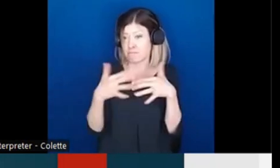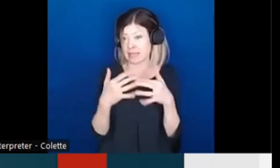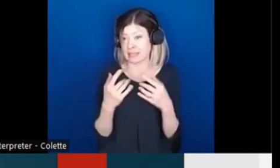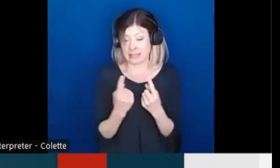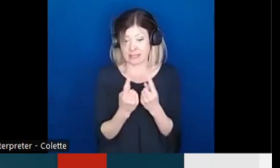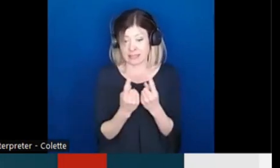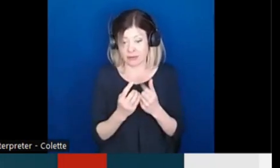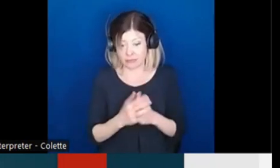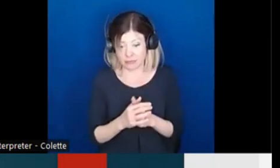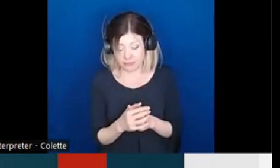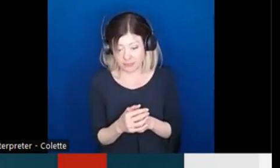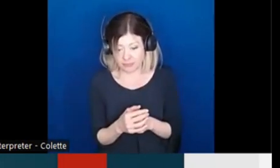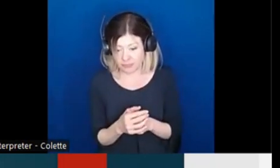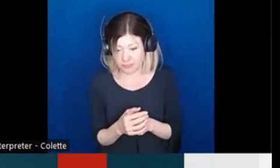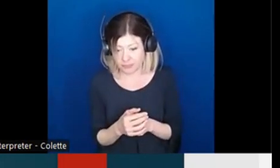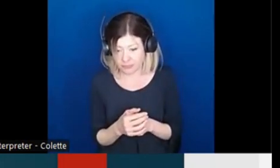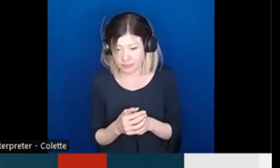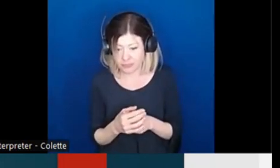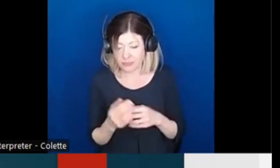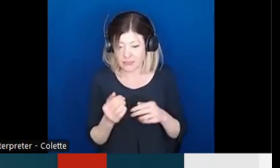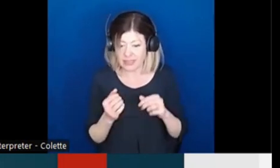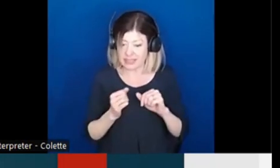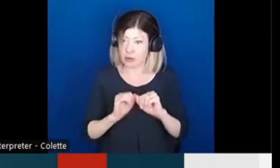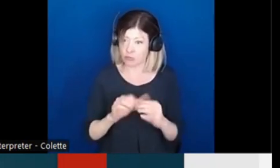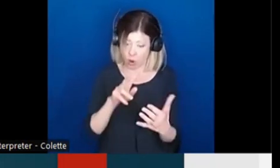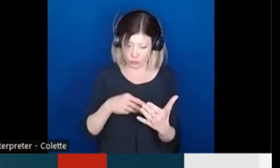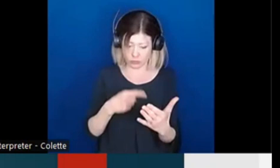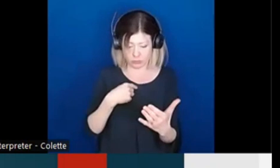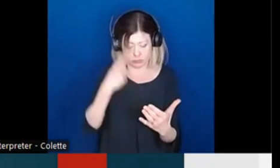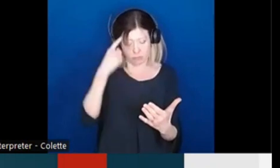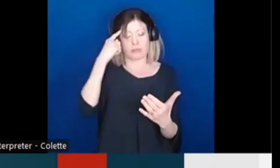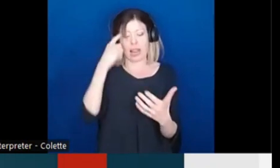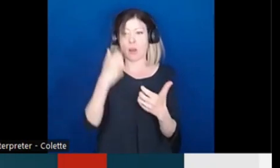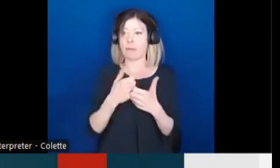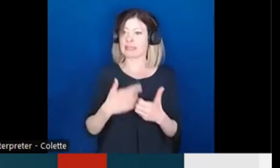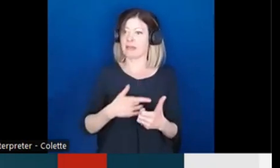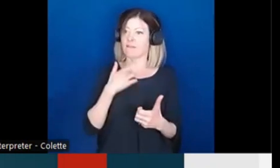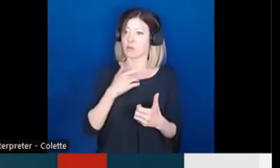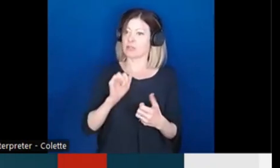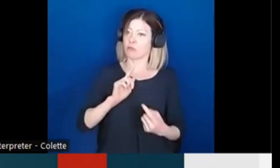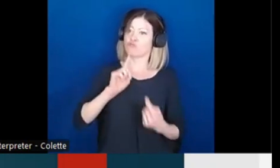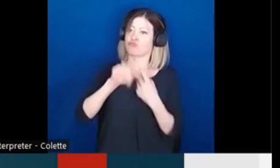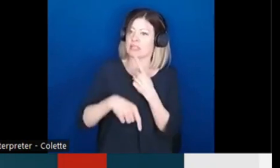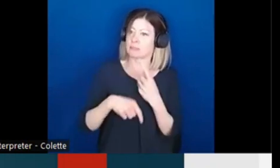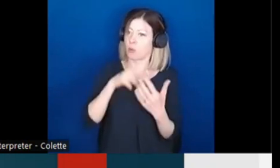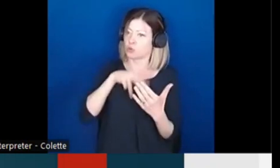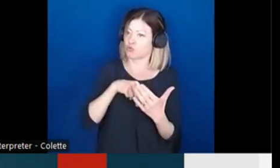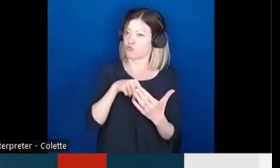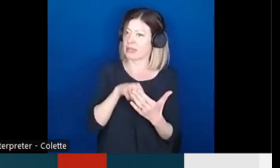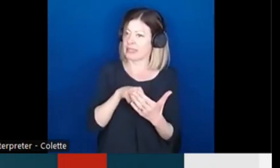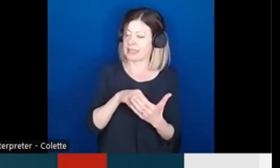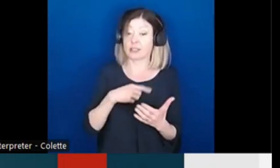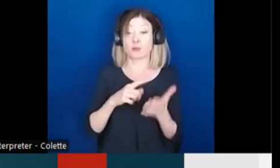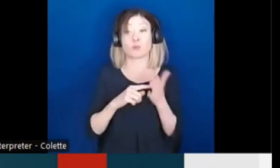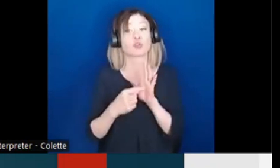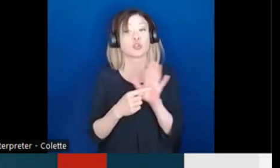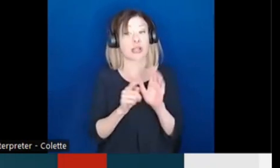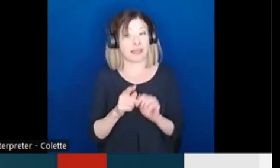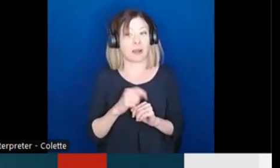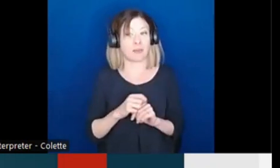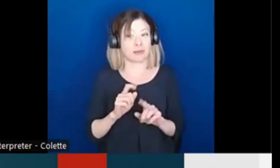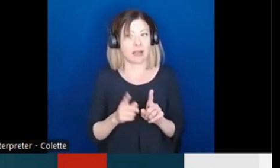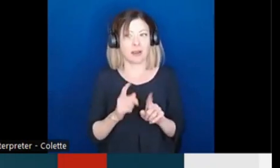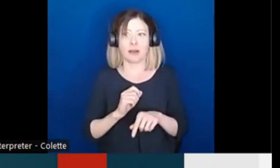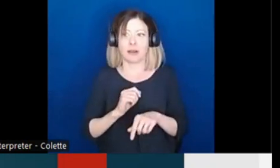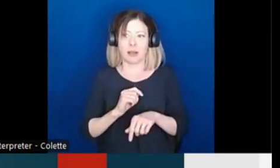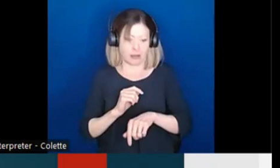from their own response to the work. But that's one that I just particularly wanted to share with you. So I'm not even quite sure what I've